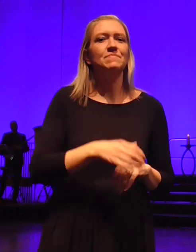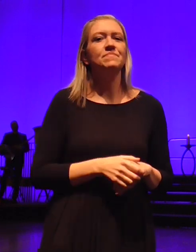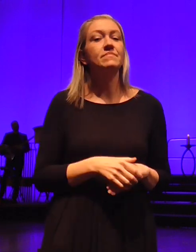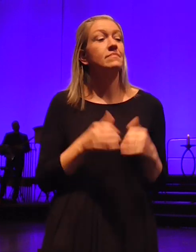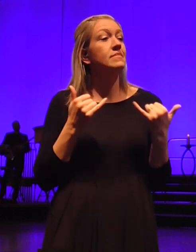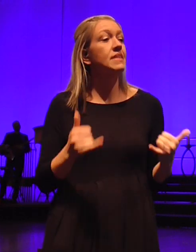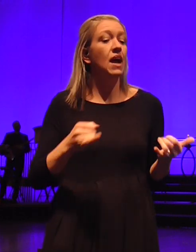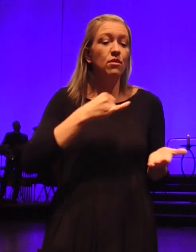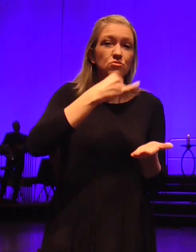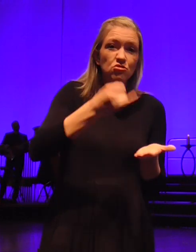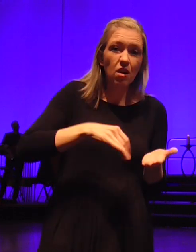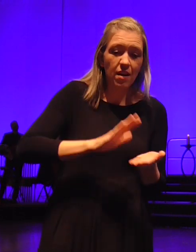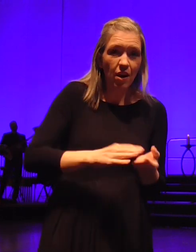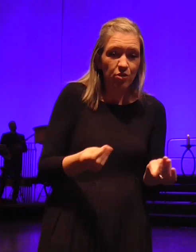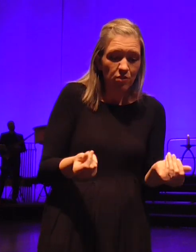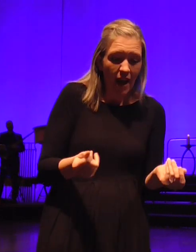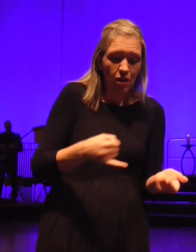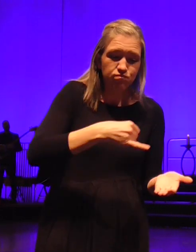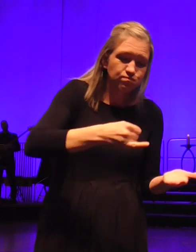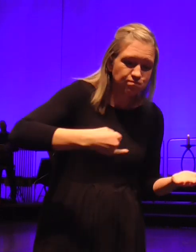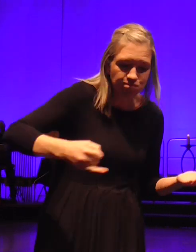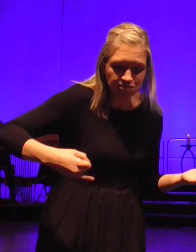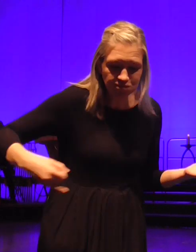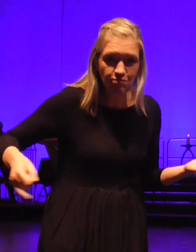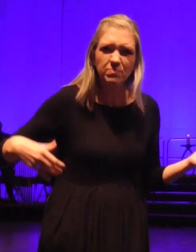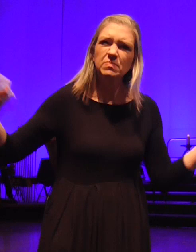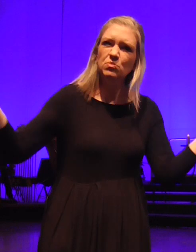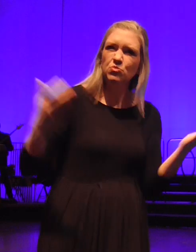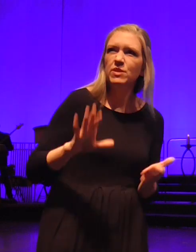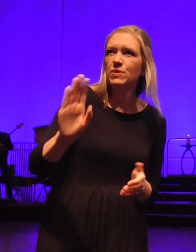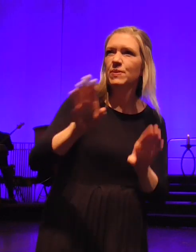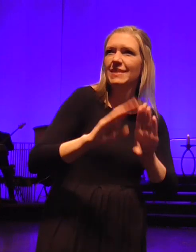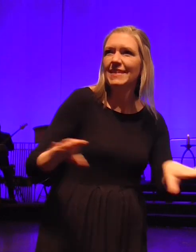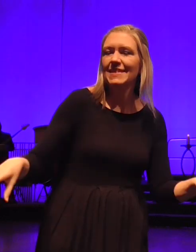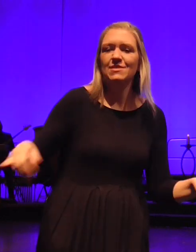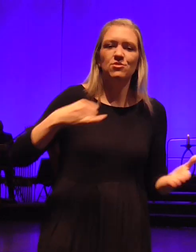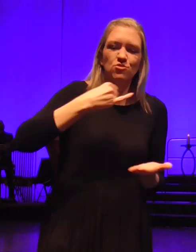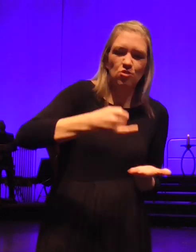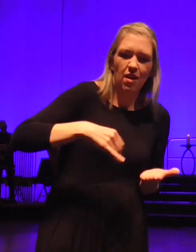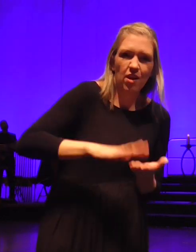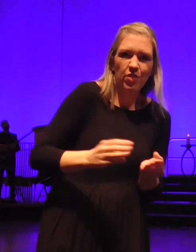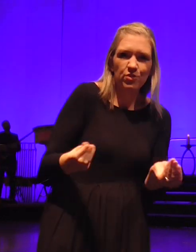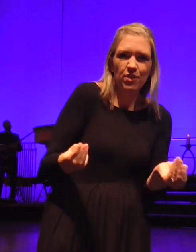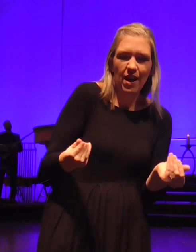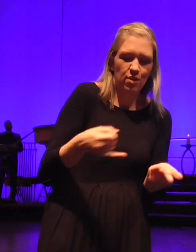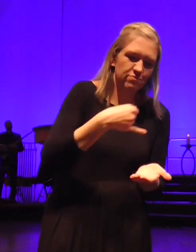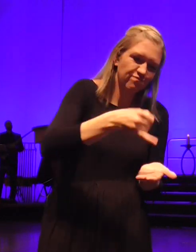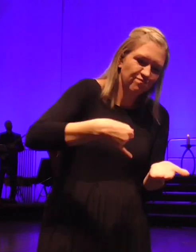Now we're drawing on the ground. Bring the kids cause we're drawing on the ground.